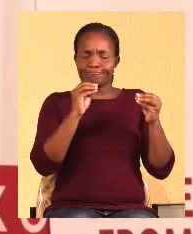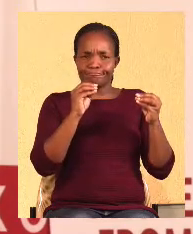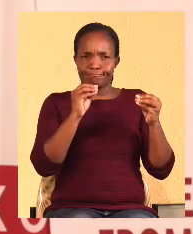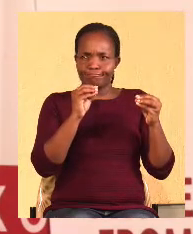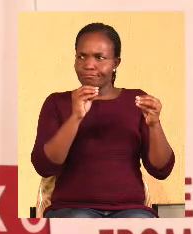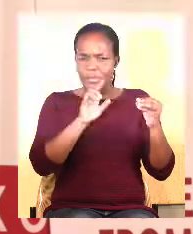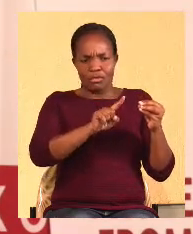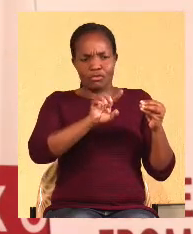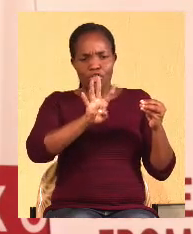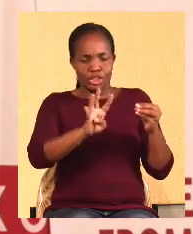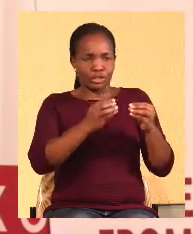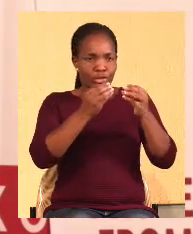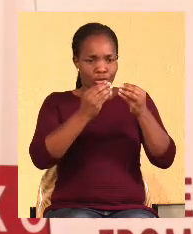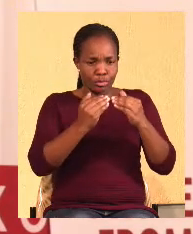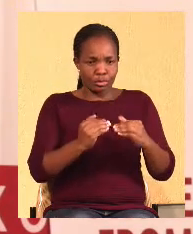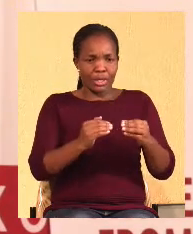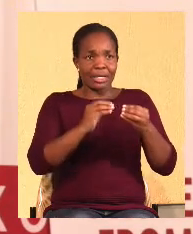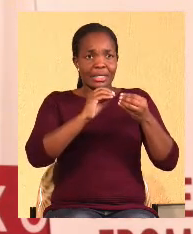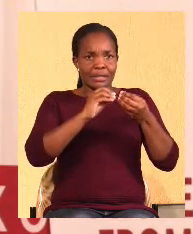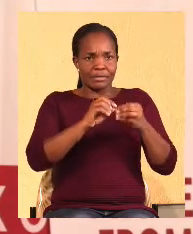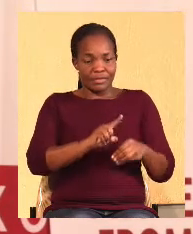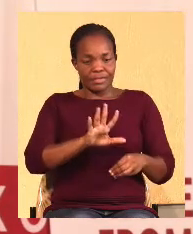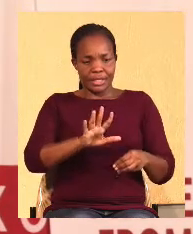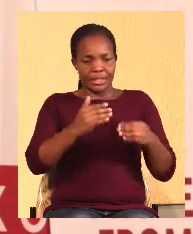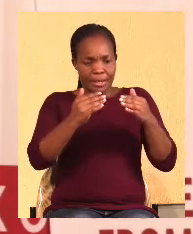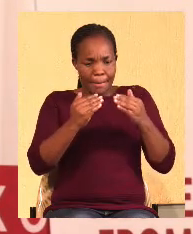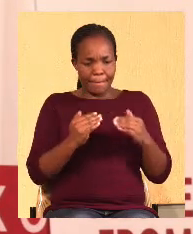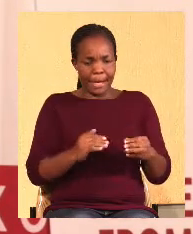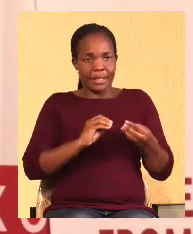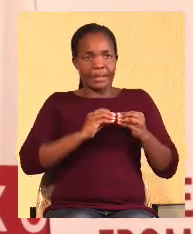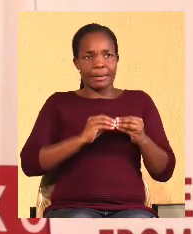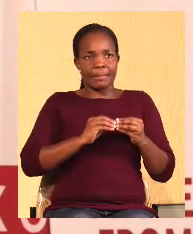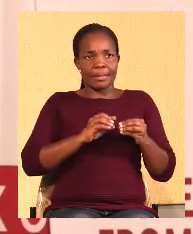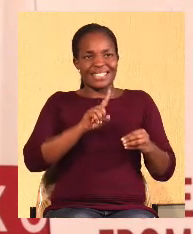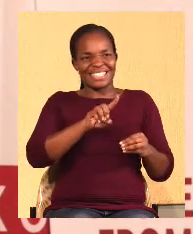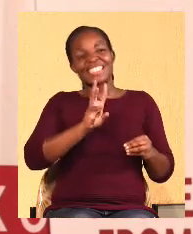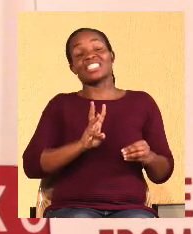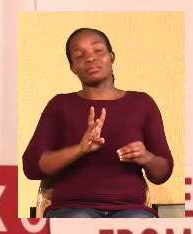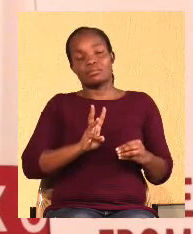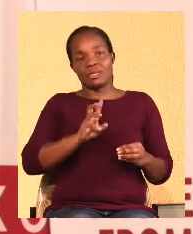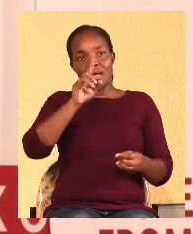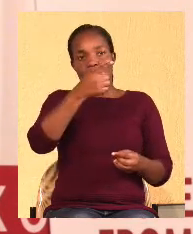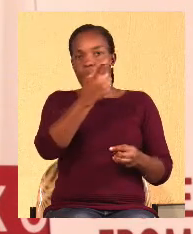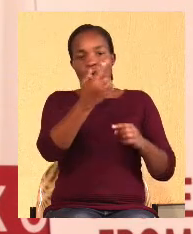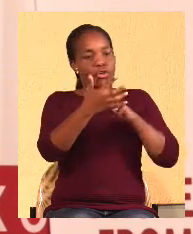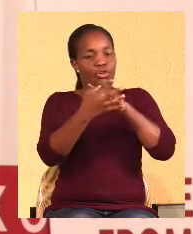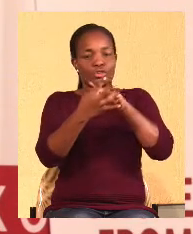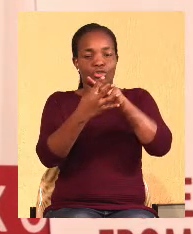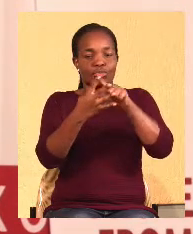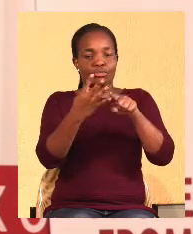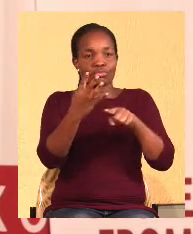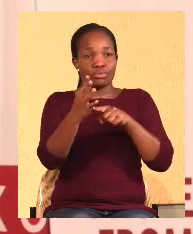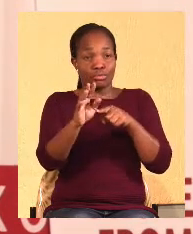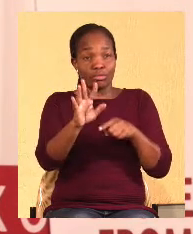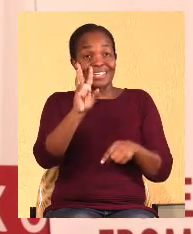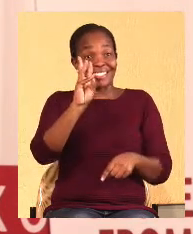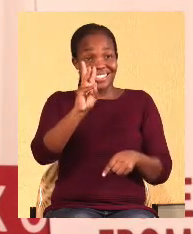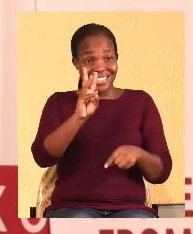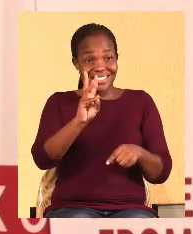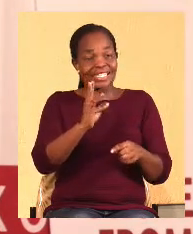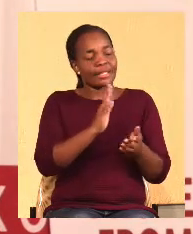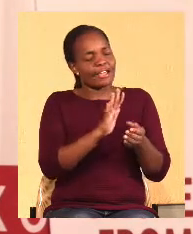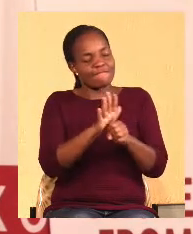14, case number 15, and case number 16. All of these 4 cases have now